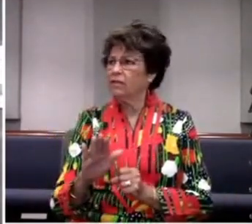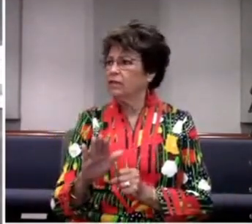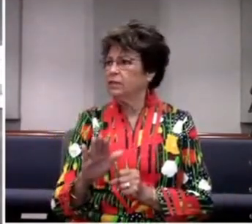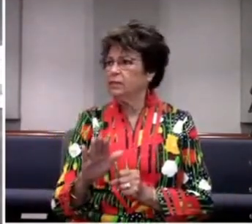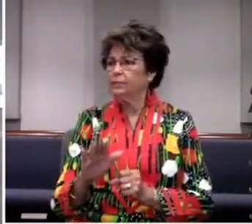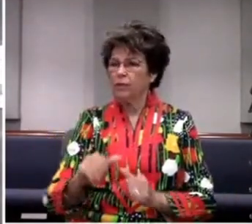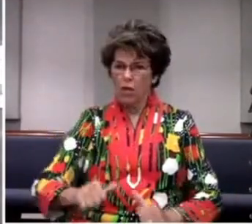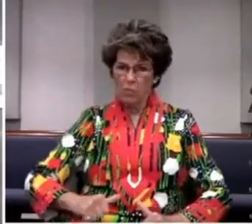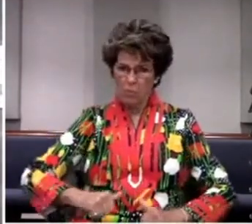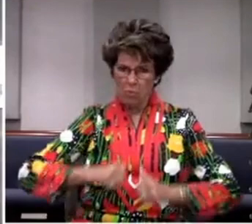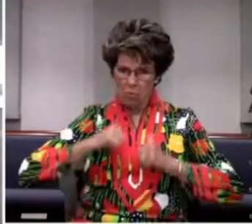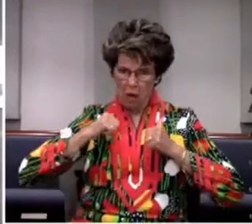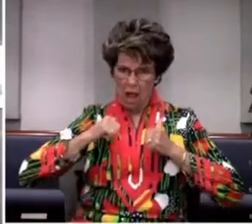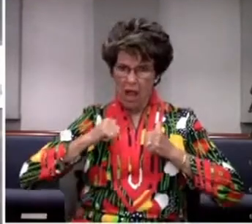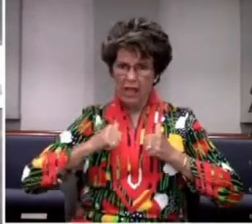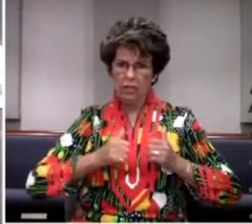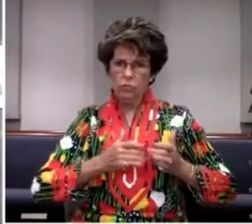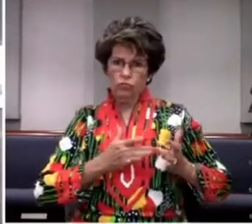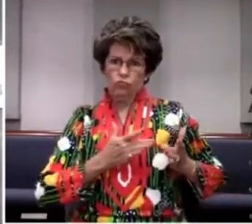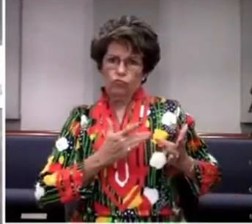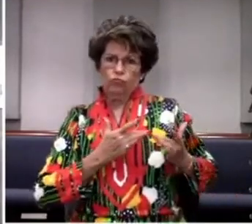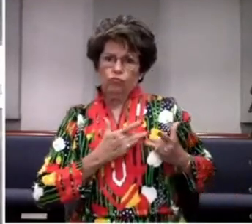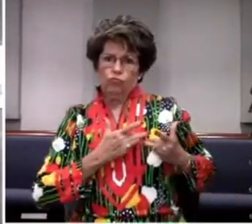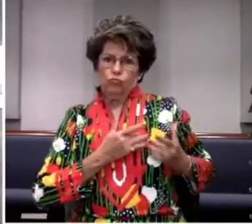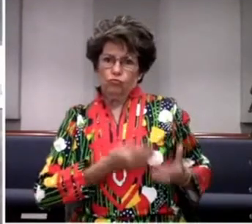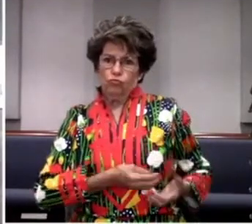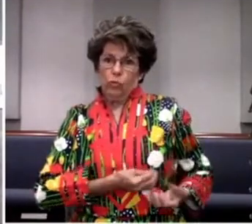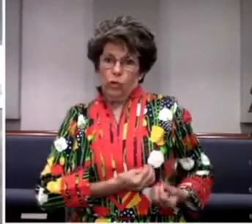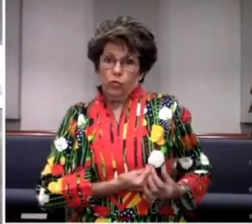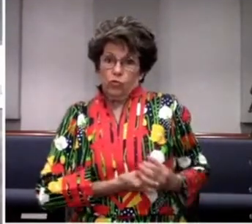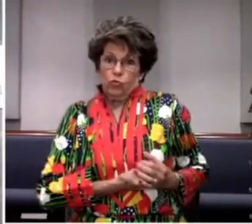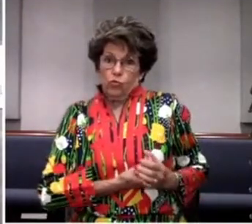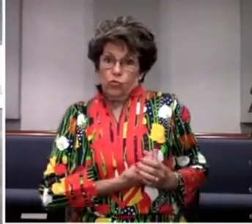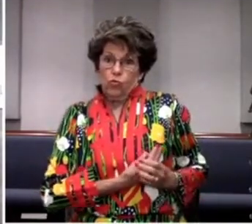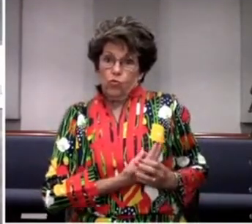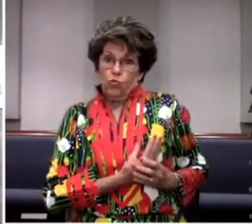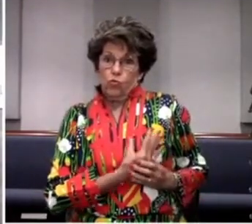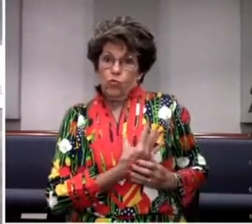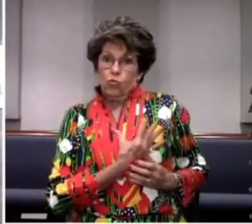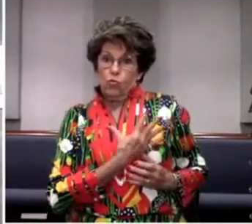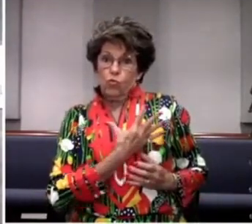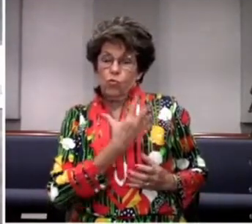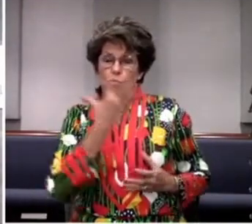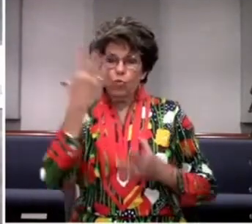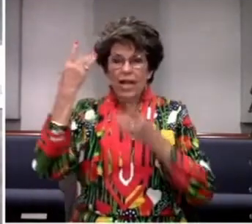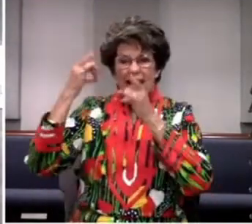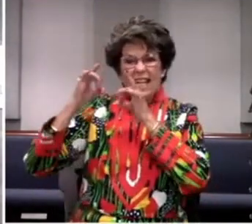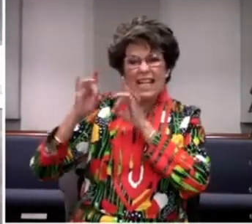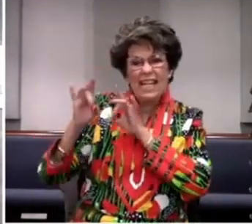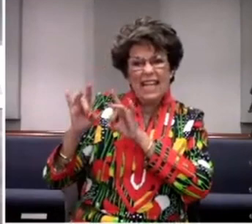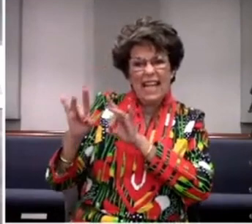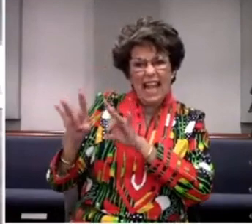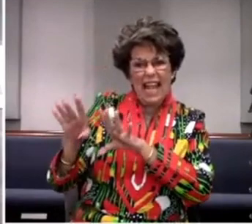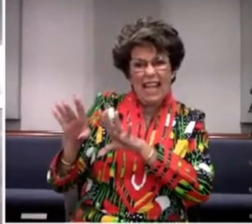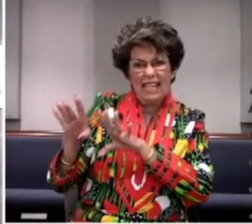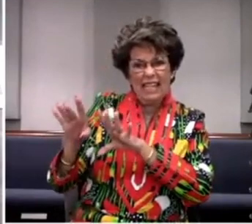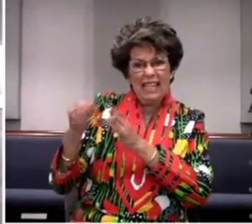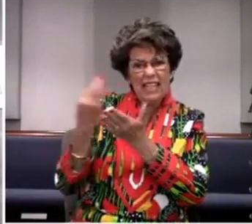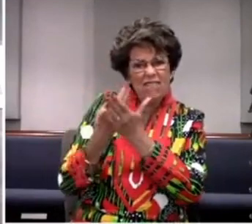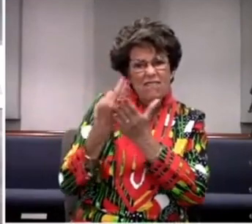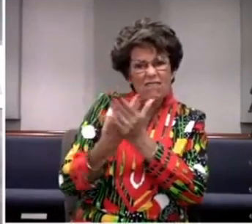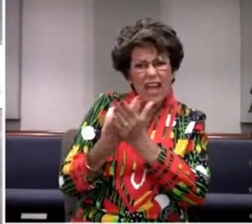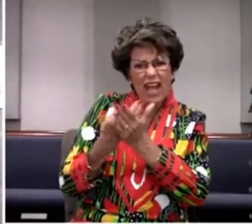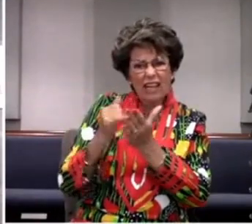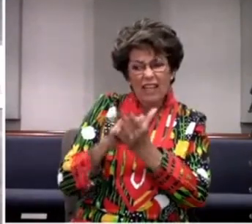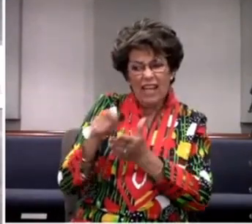Pride developed in his heart. And he hated the fact that he was created. Boy,